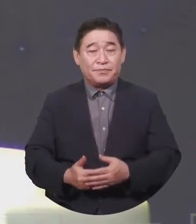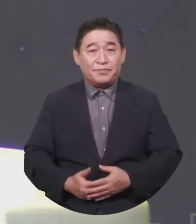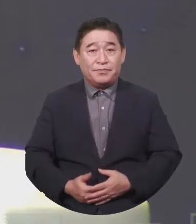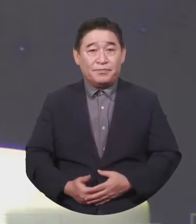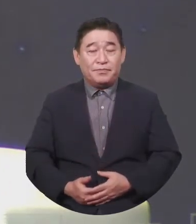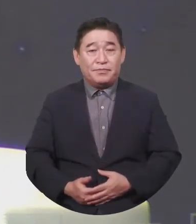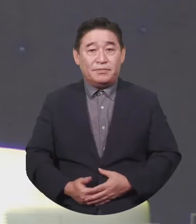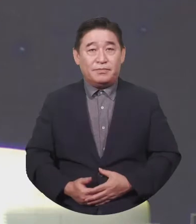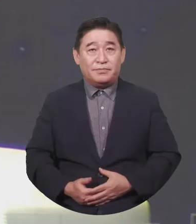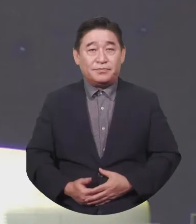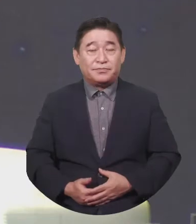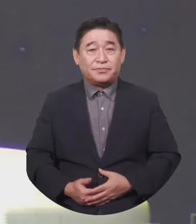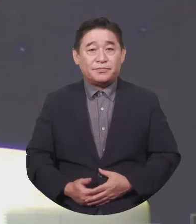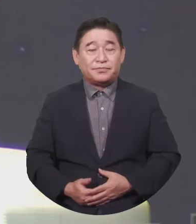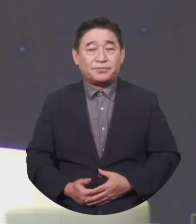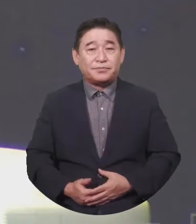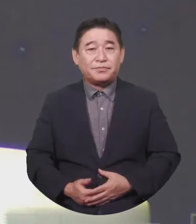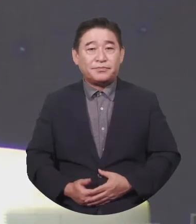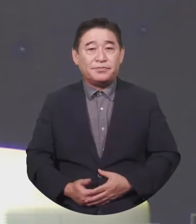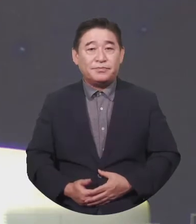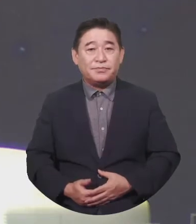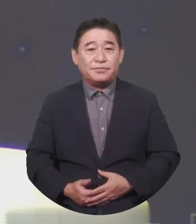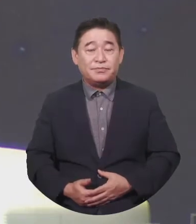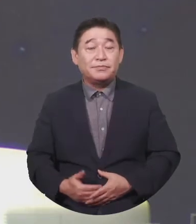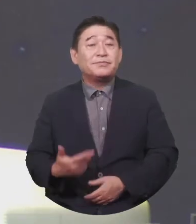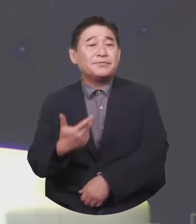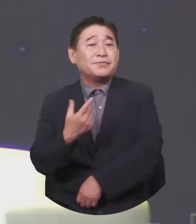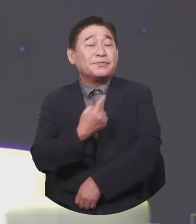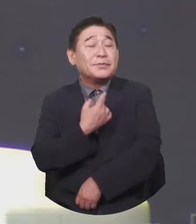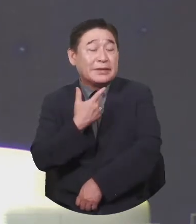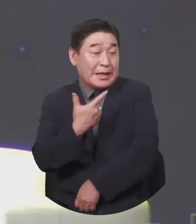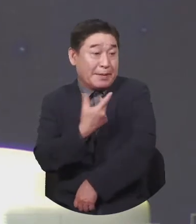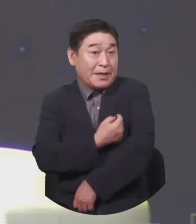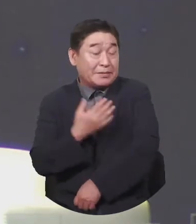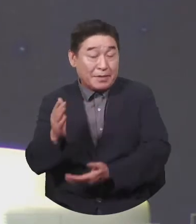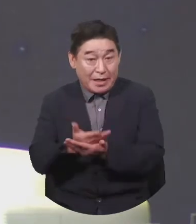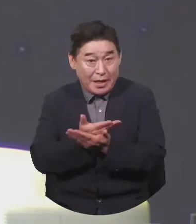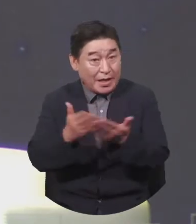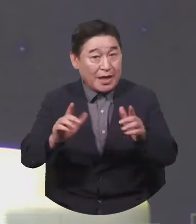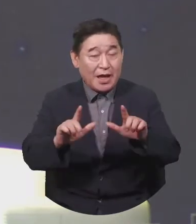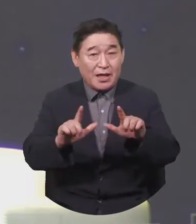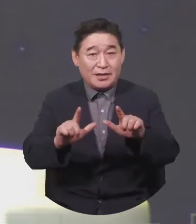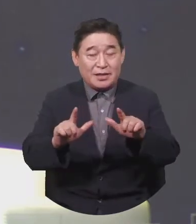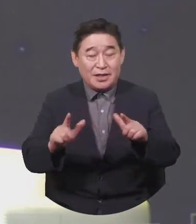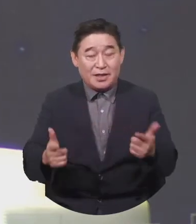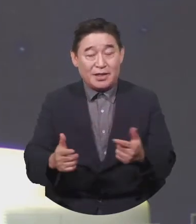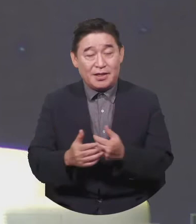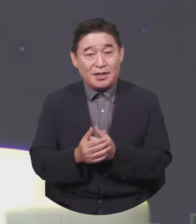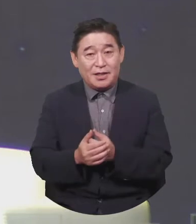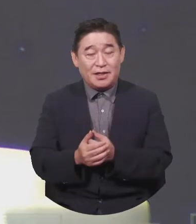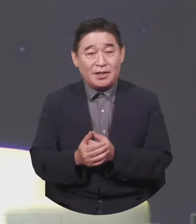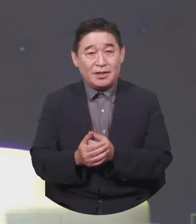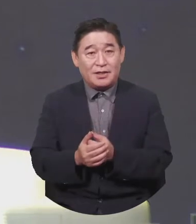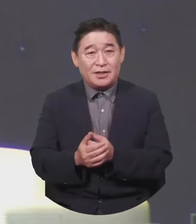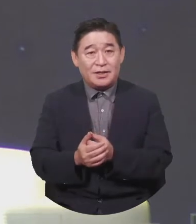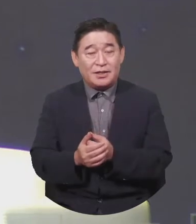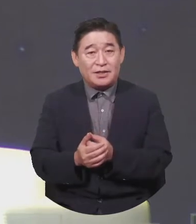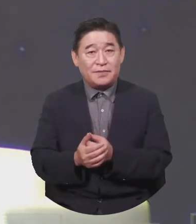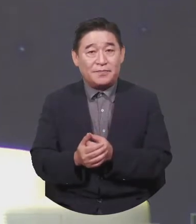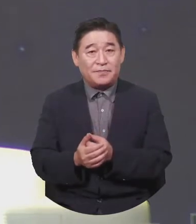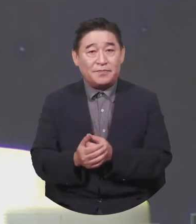but to give capacity to such to create